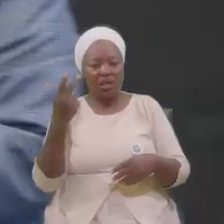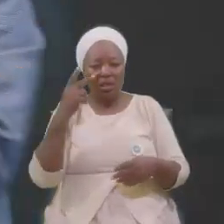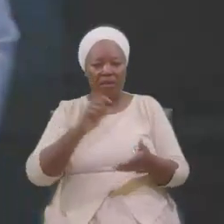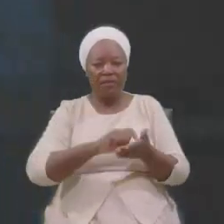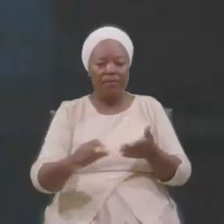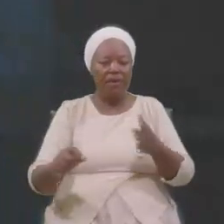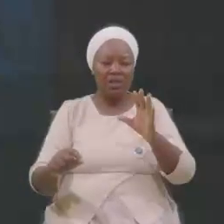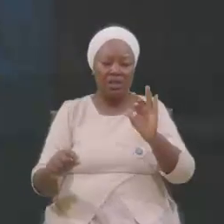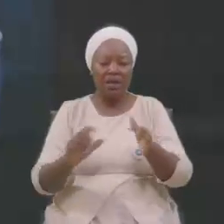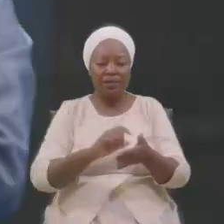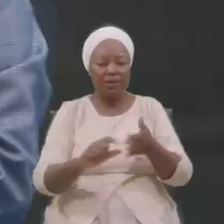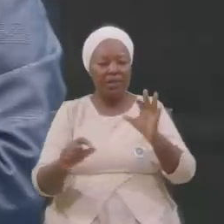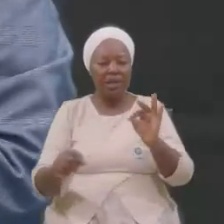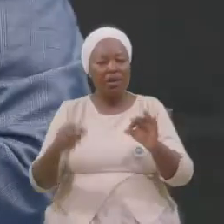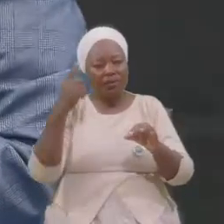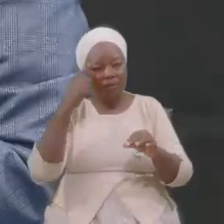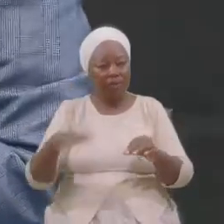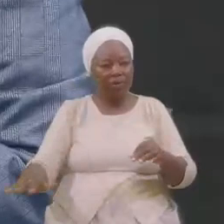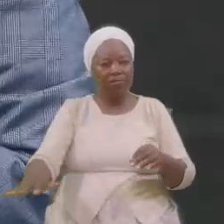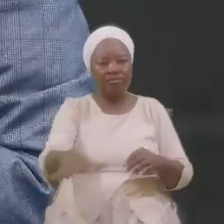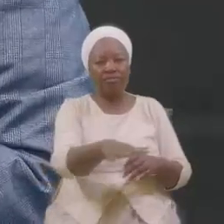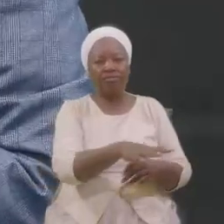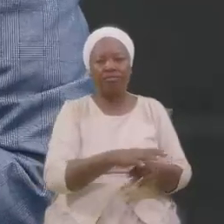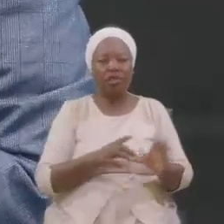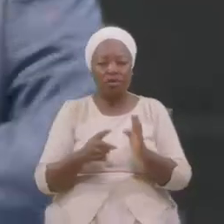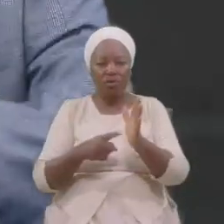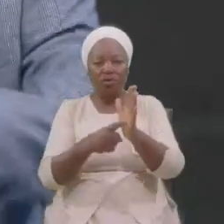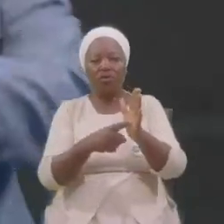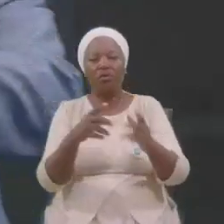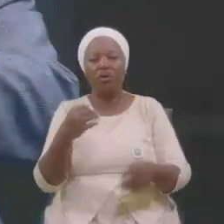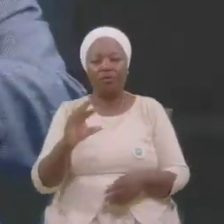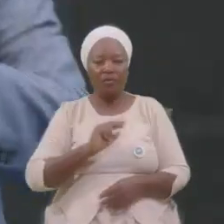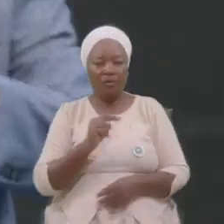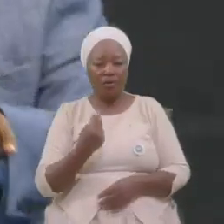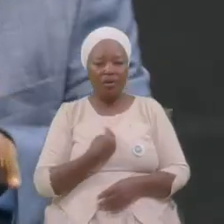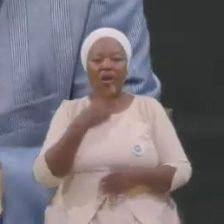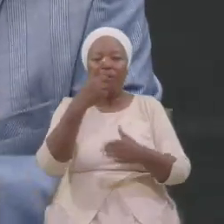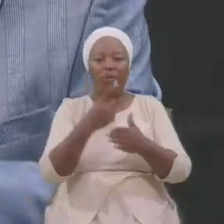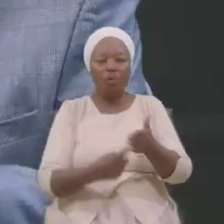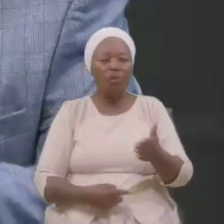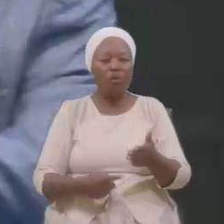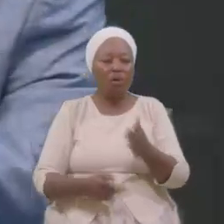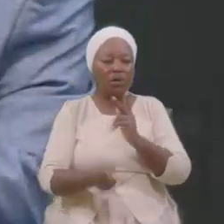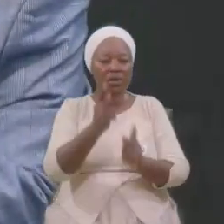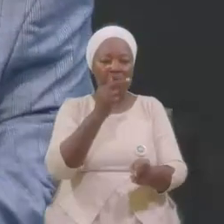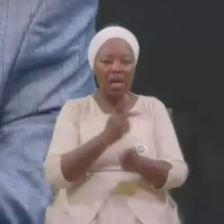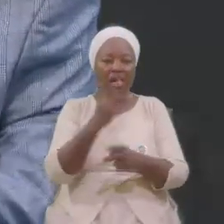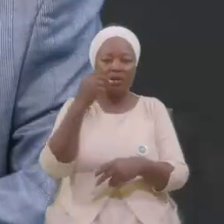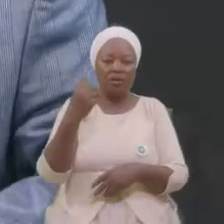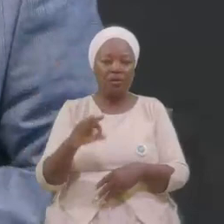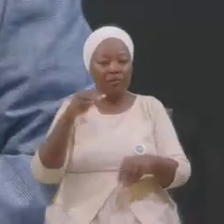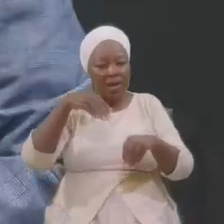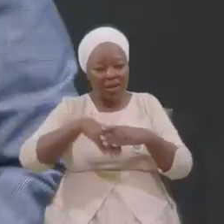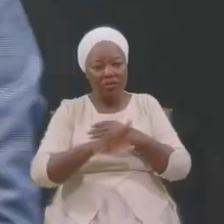Verse 9, for they themselves show of us what manner of entering